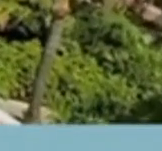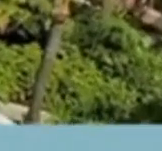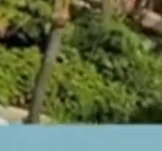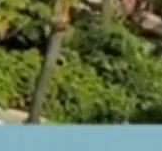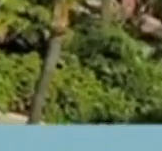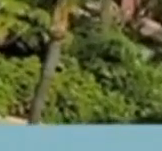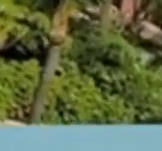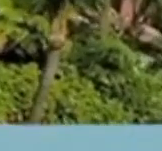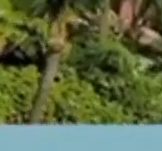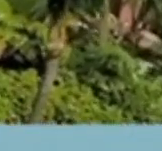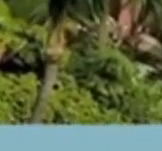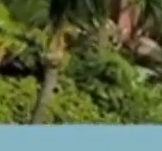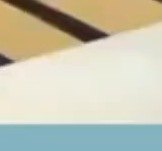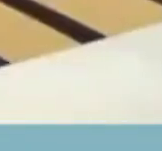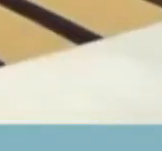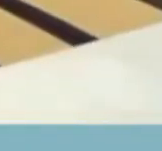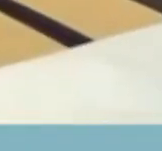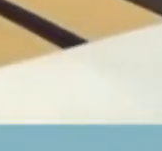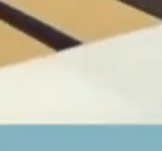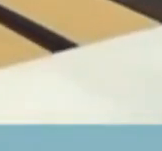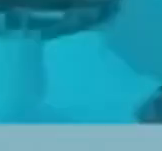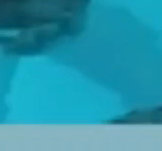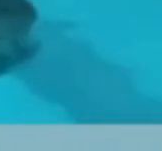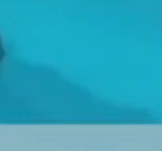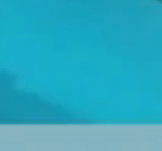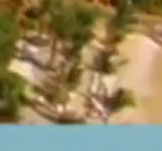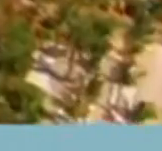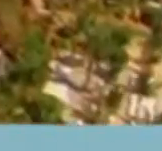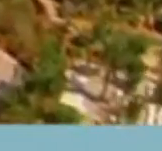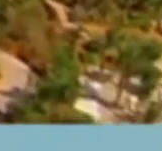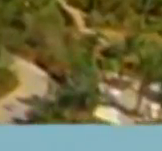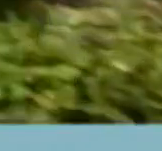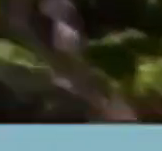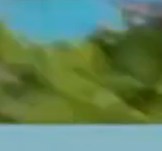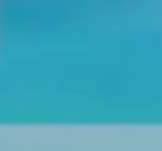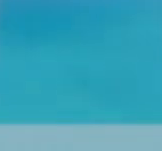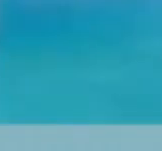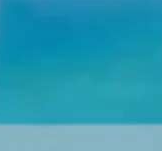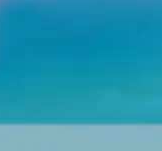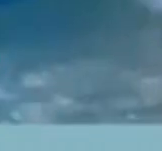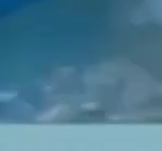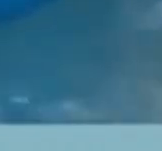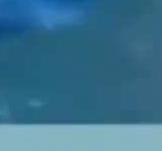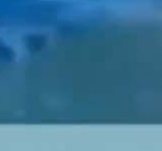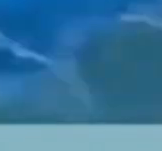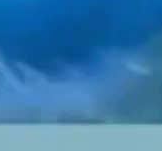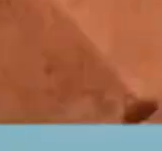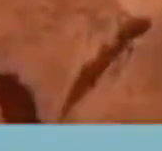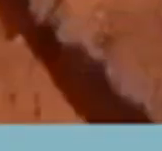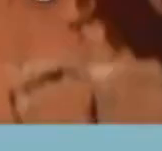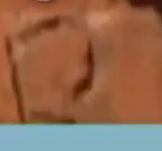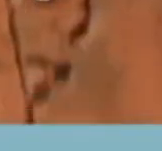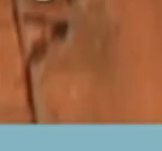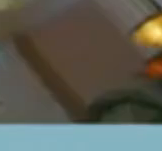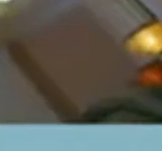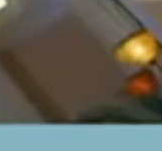Comfort Suites on Paradise Island, where you can enjoy not only the amenities there, but also have full access and